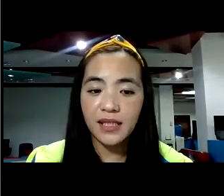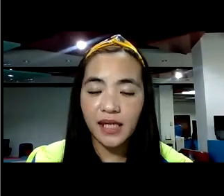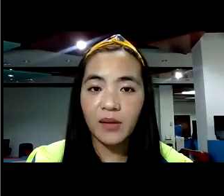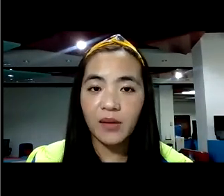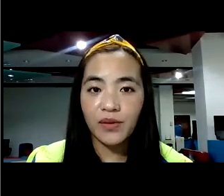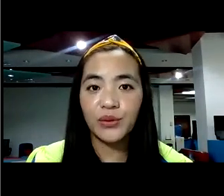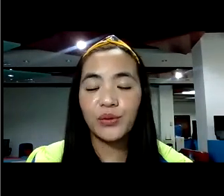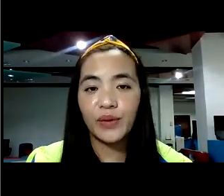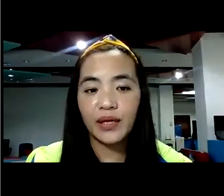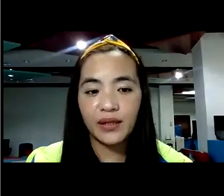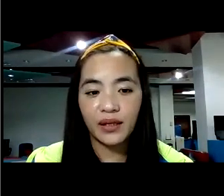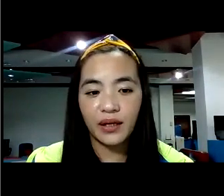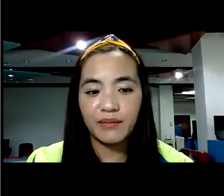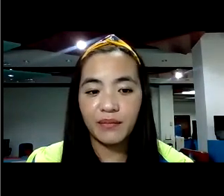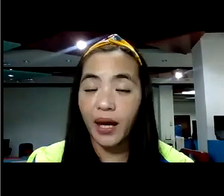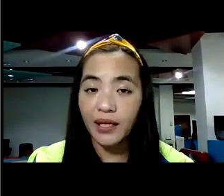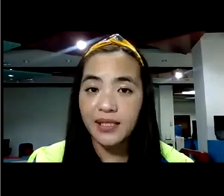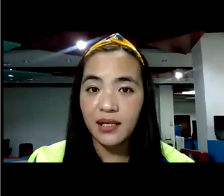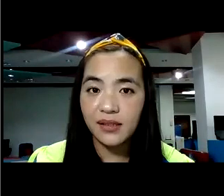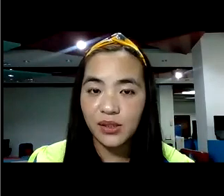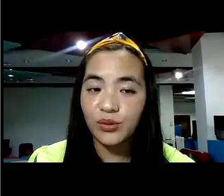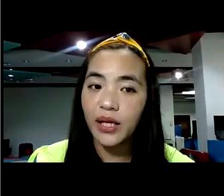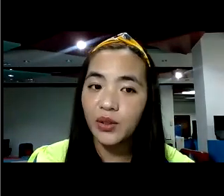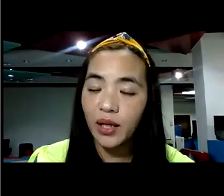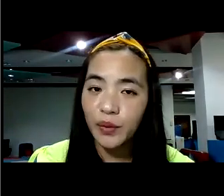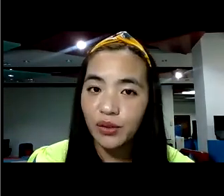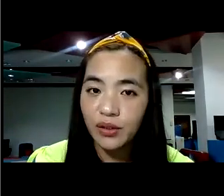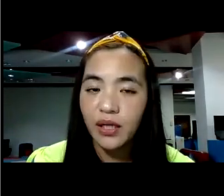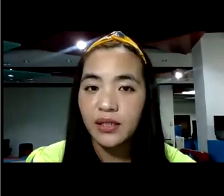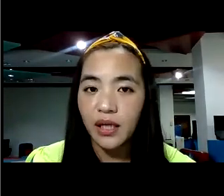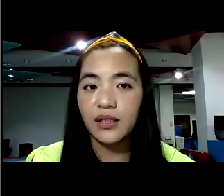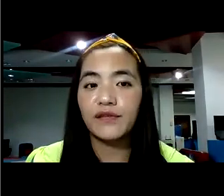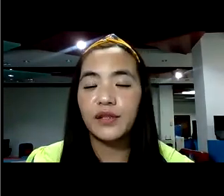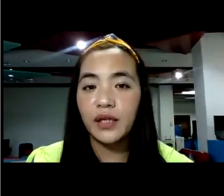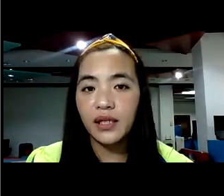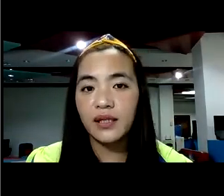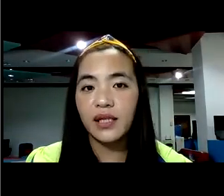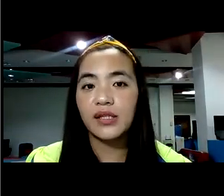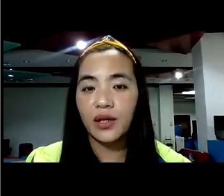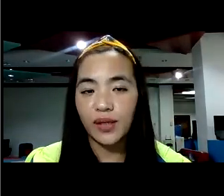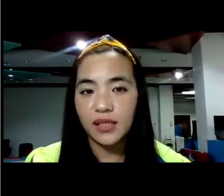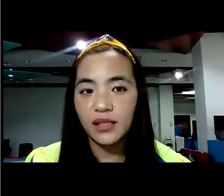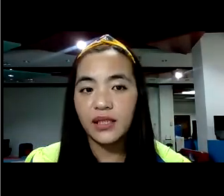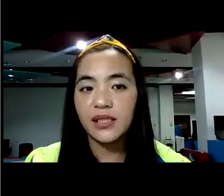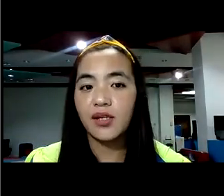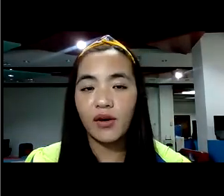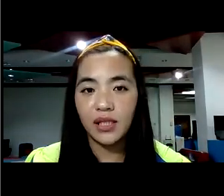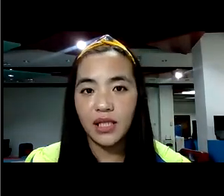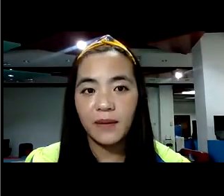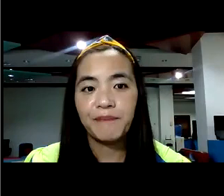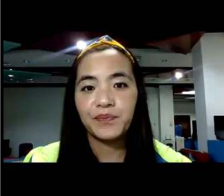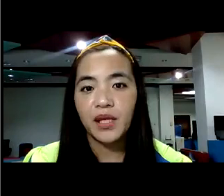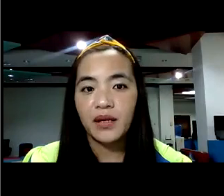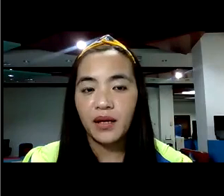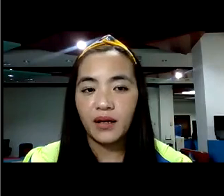That's the same through with magazines. So kung ano lang po yung title of the article that you requested, that's the